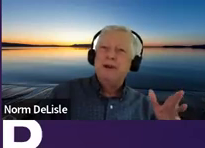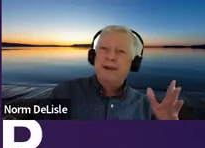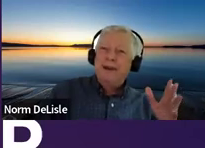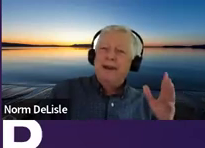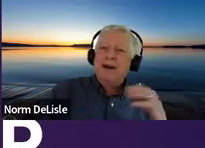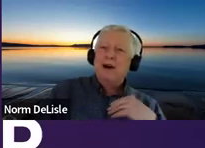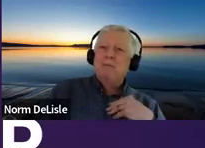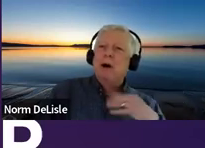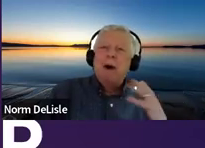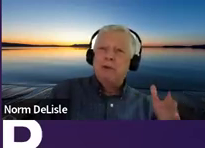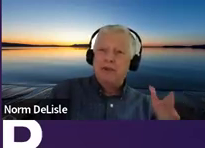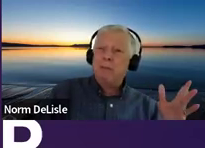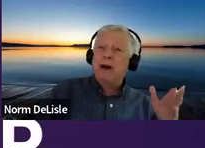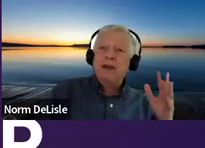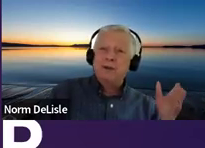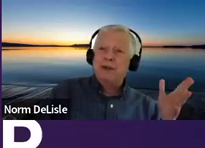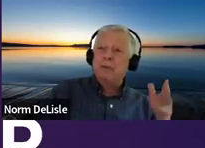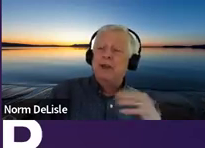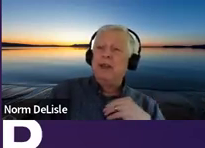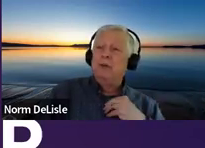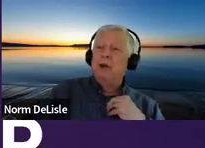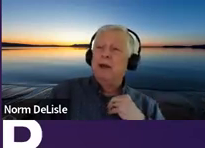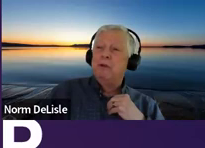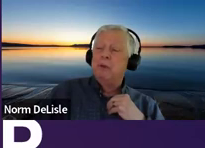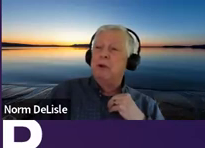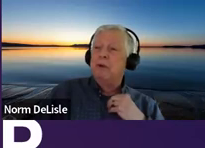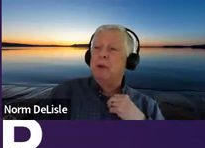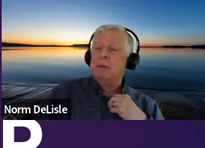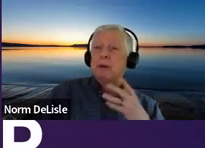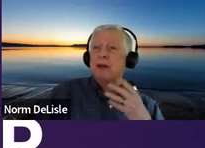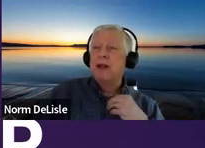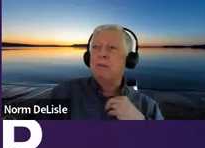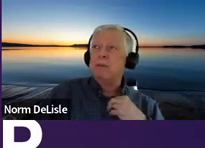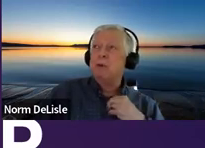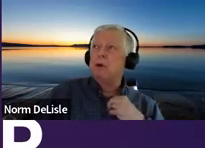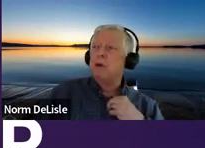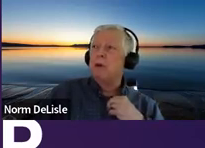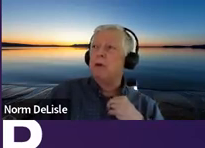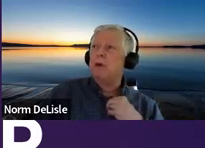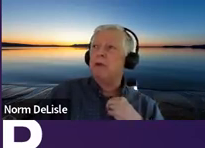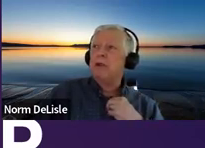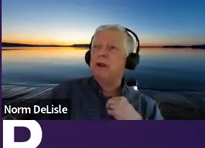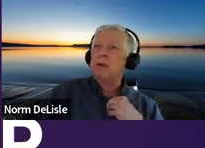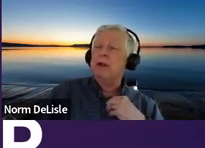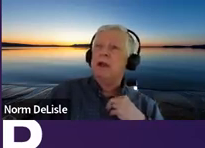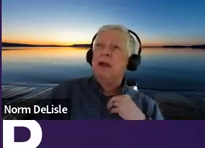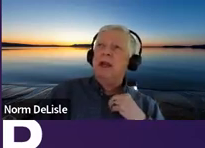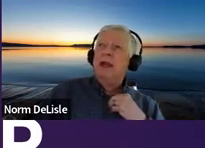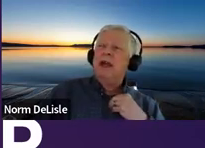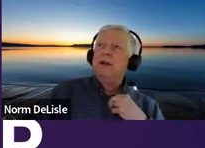issue about somebody or something. When I was working with people, I had a lot of people who were court ordered for